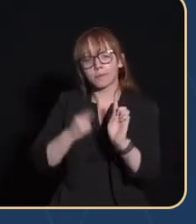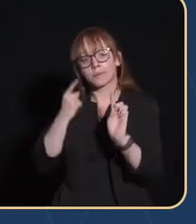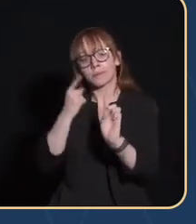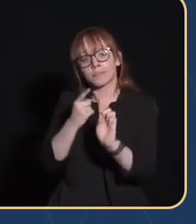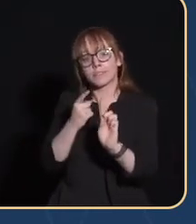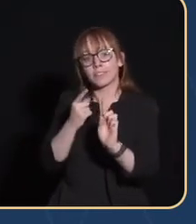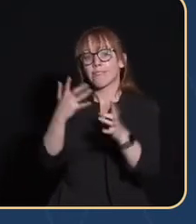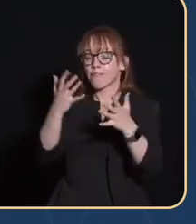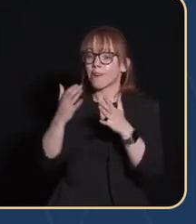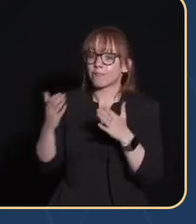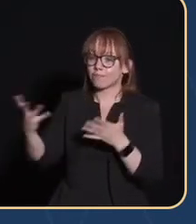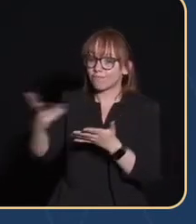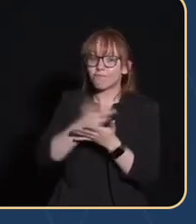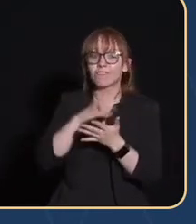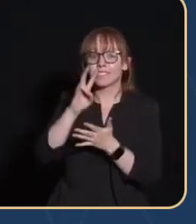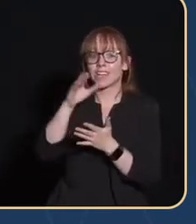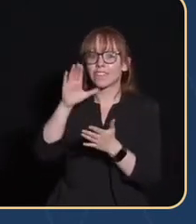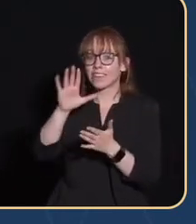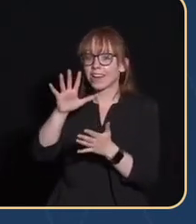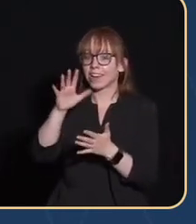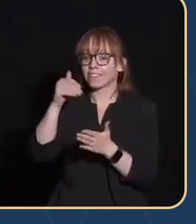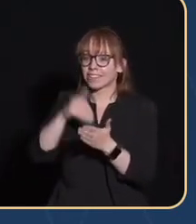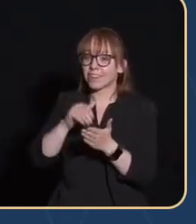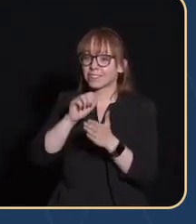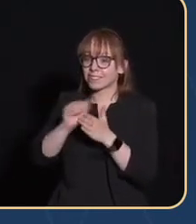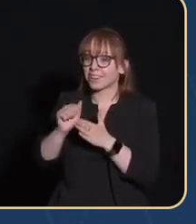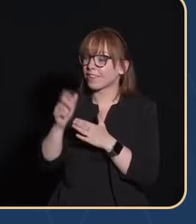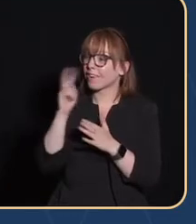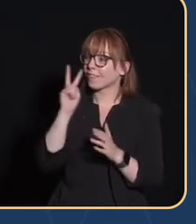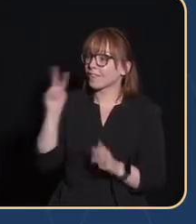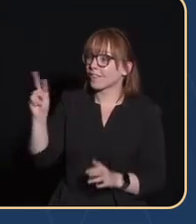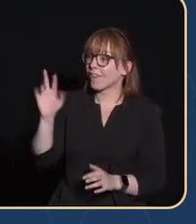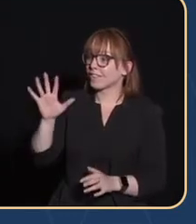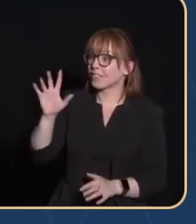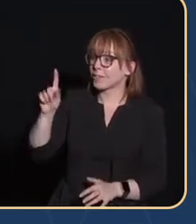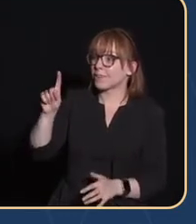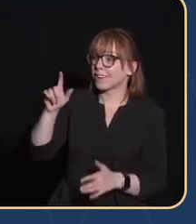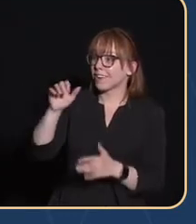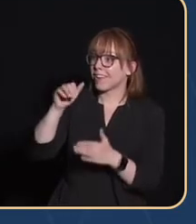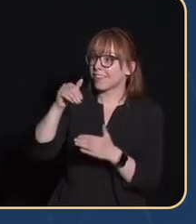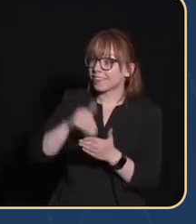raise $75,000. And David, I just looked at the meter. We're at